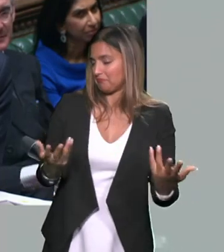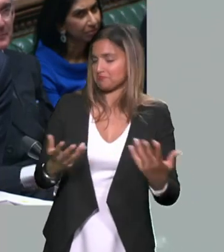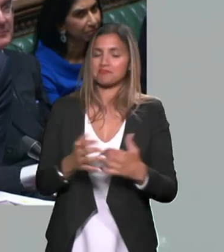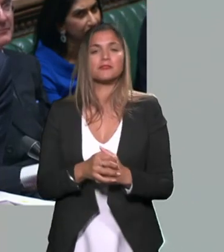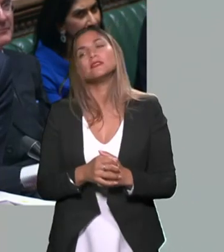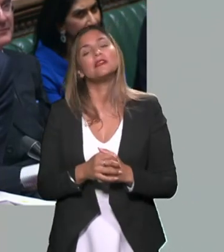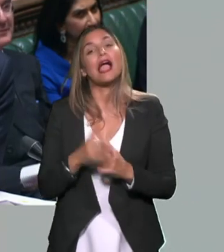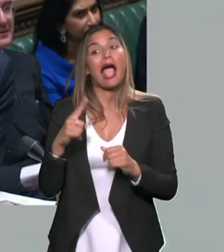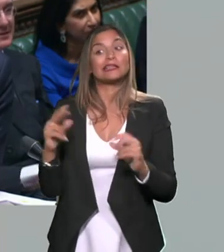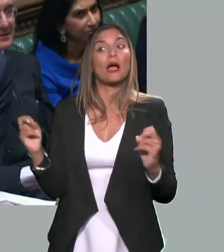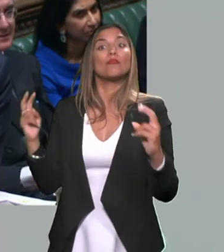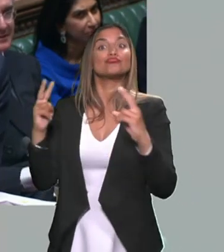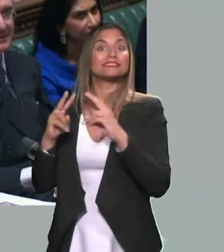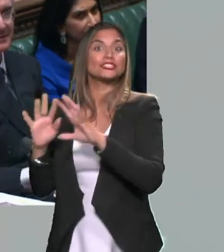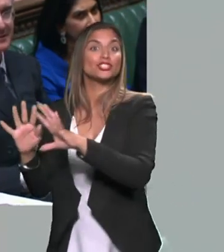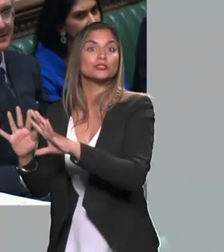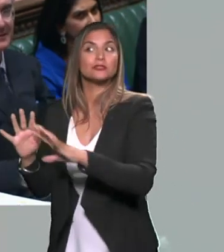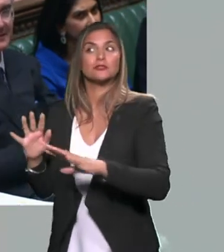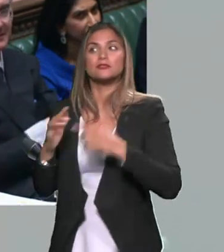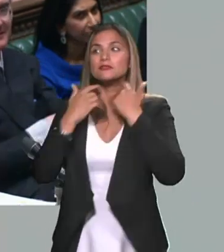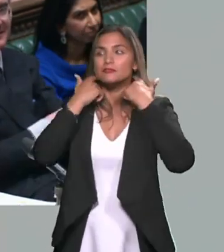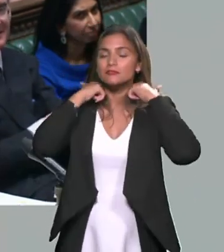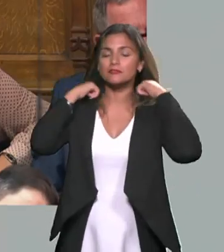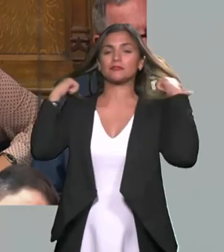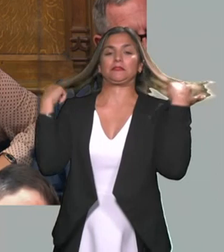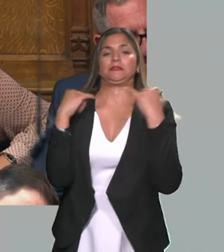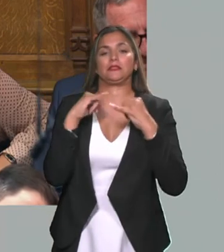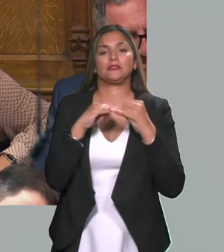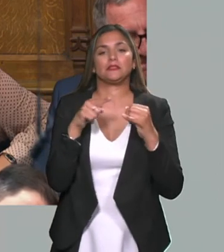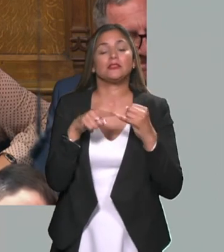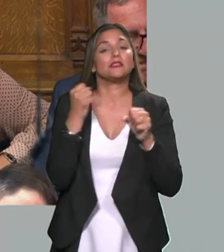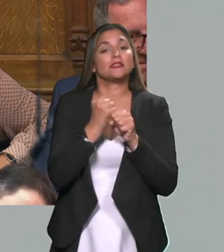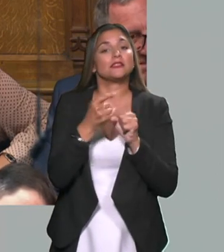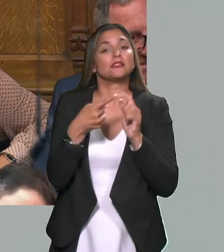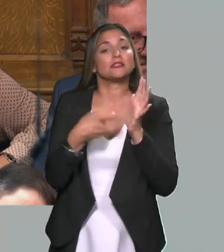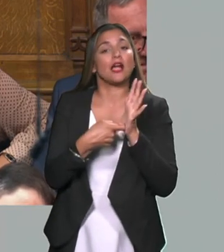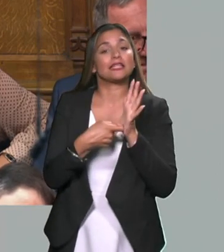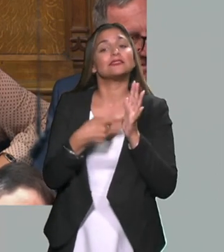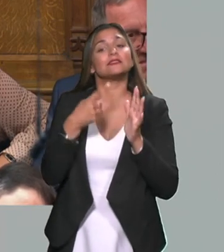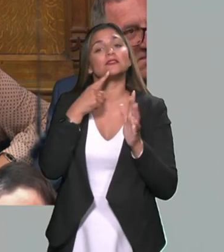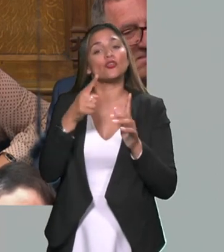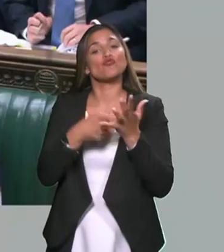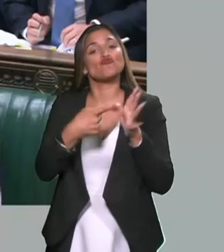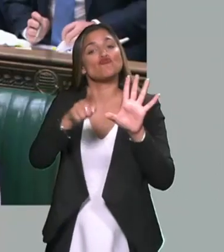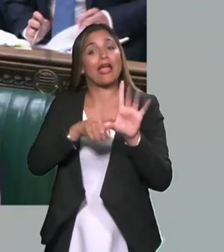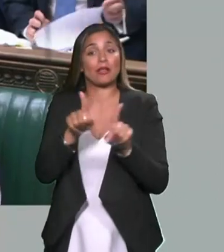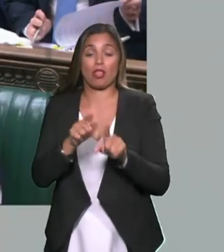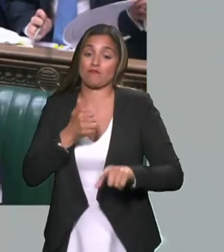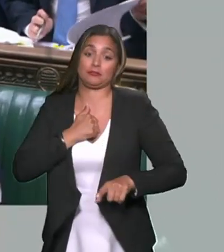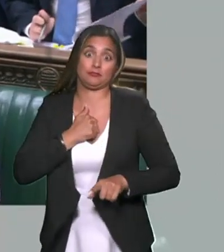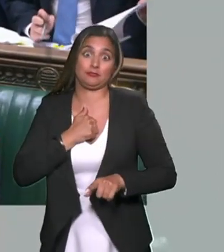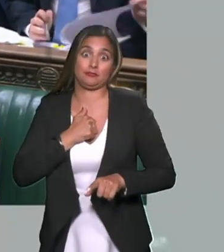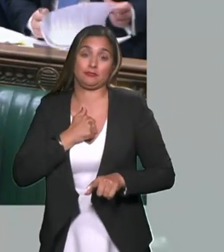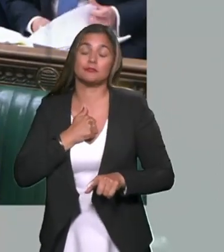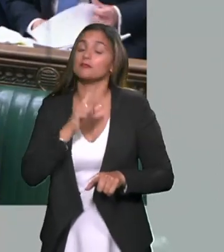including and bridges. Including Suggets Lane crossing, Mr. Speaker, which I delivered for my honourable friend. I think